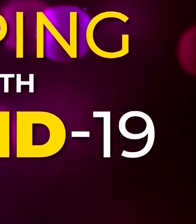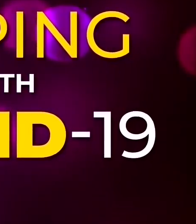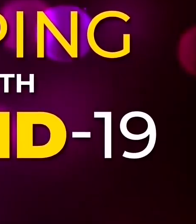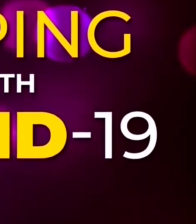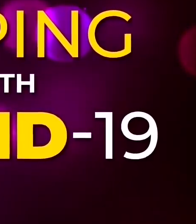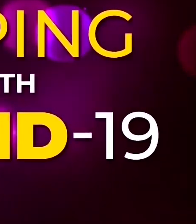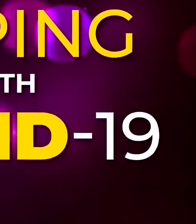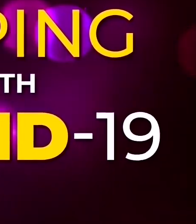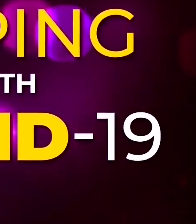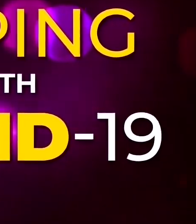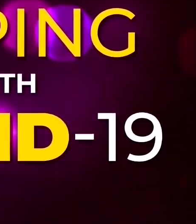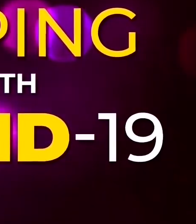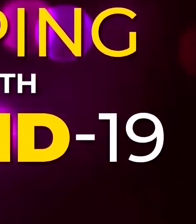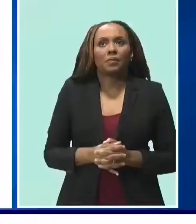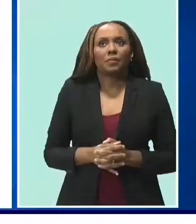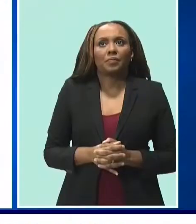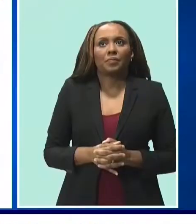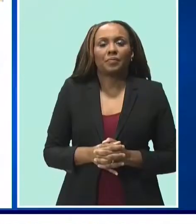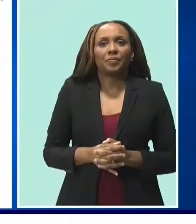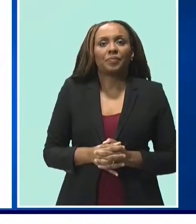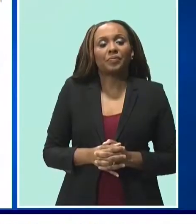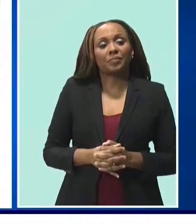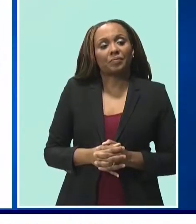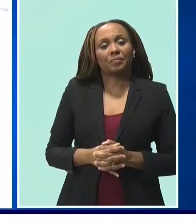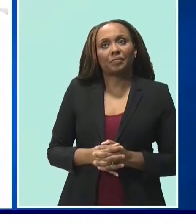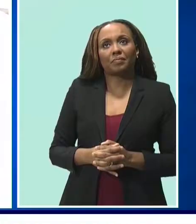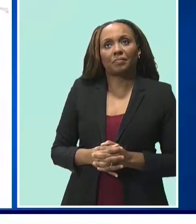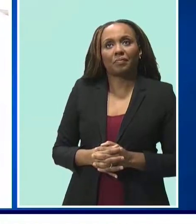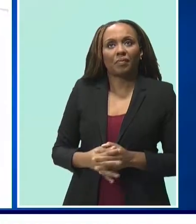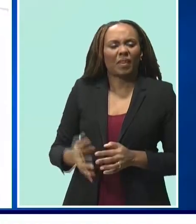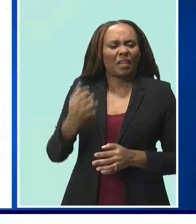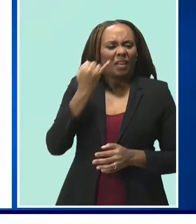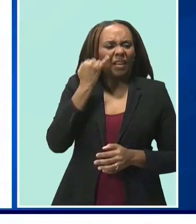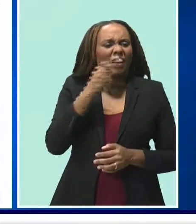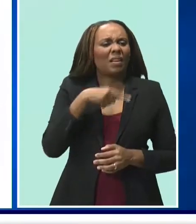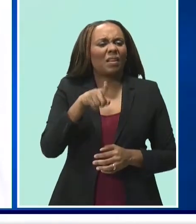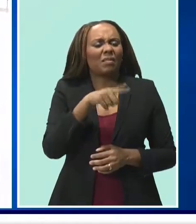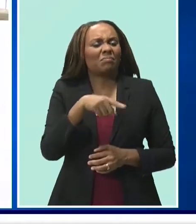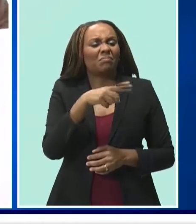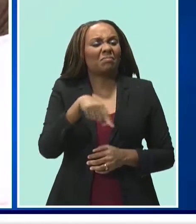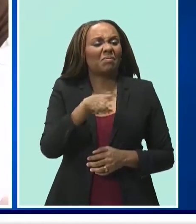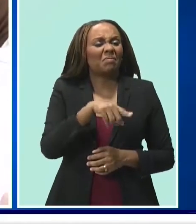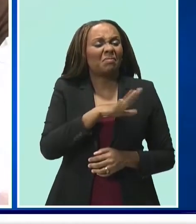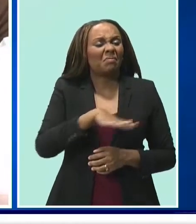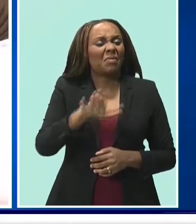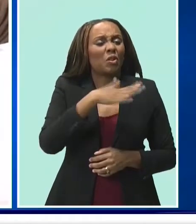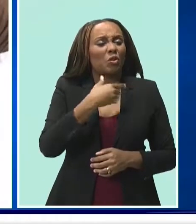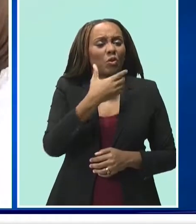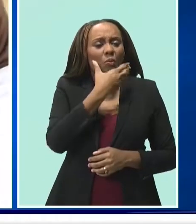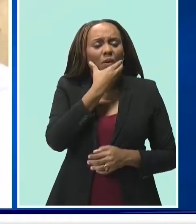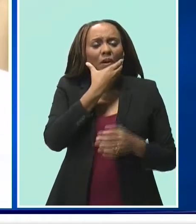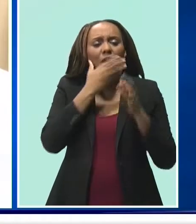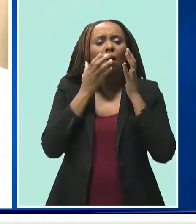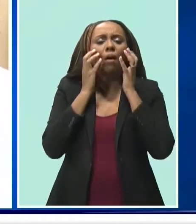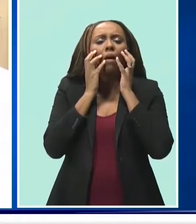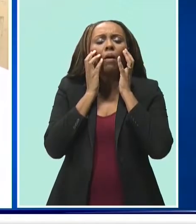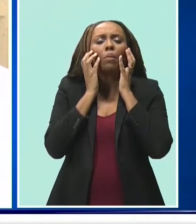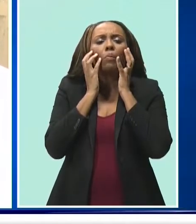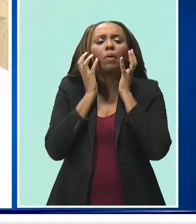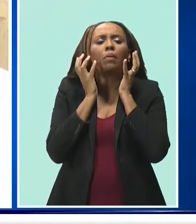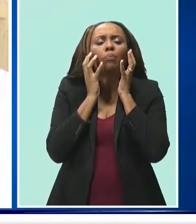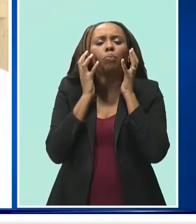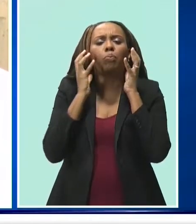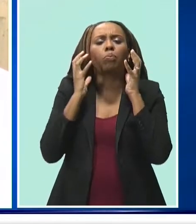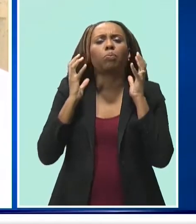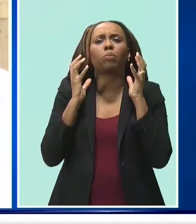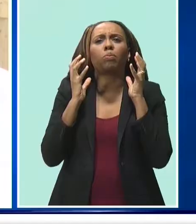Tonight's edition of Coping with COVID-19. If you've been growing an unwanted beard or you've been seeing far too much new growth for your liking over